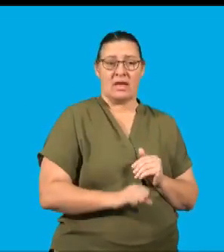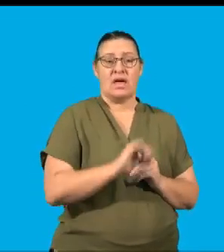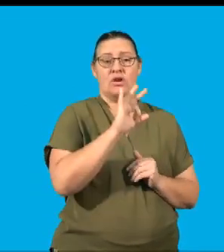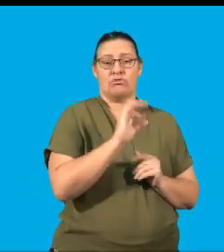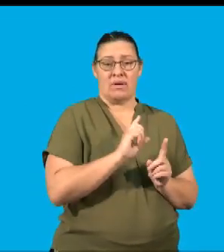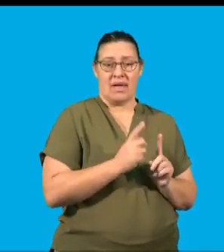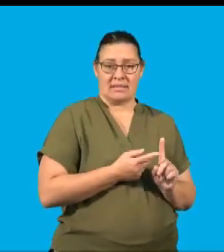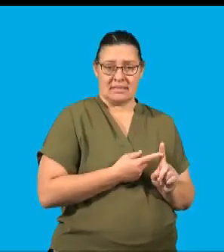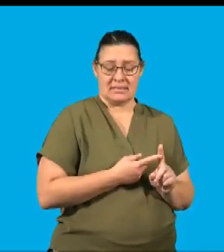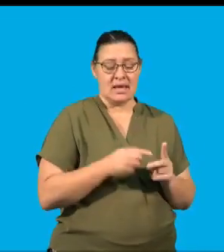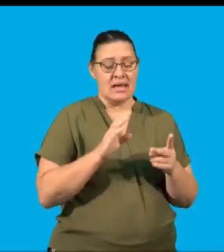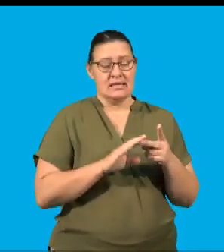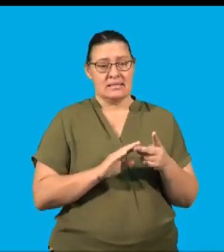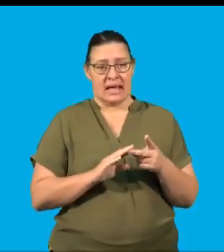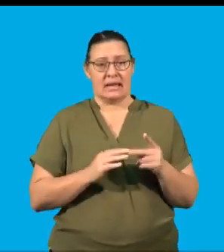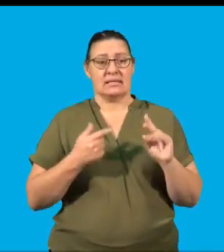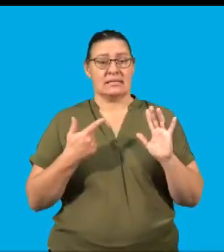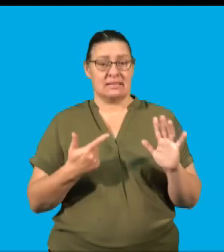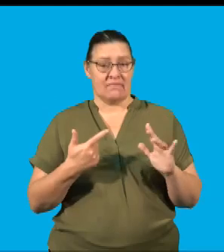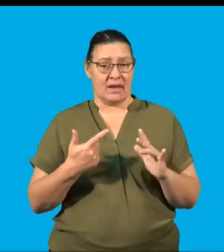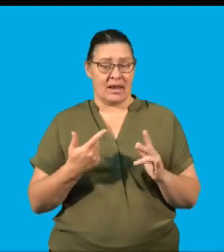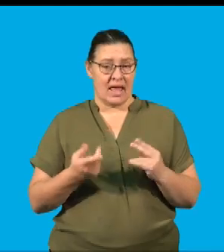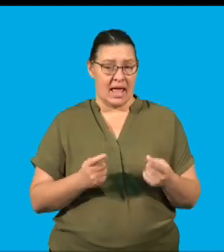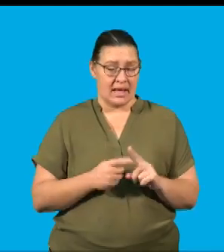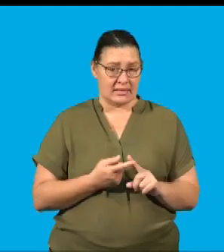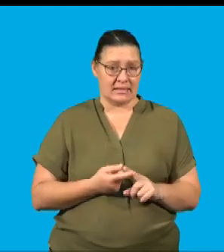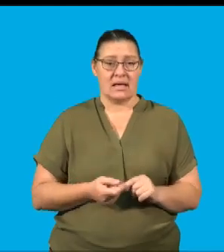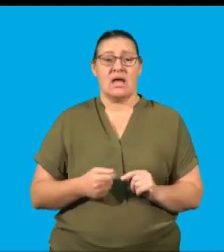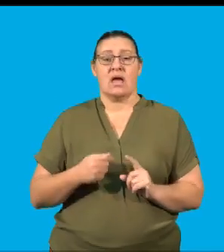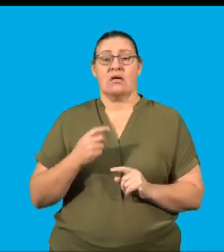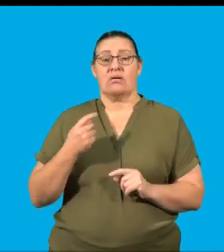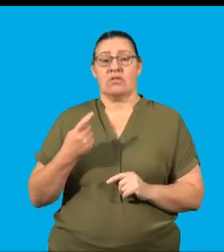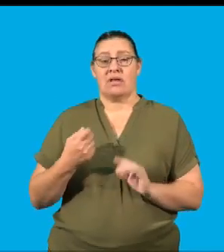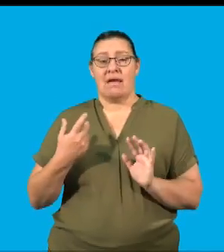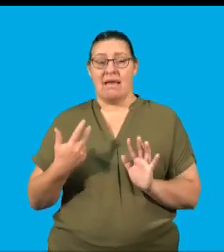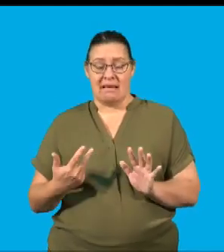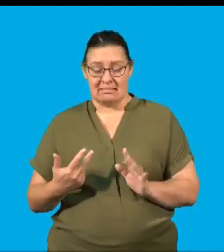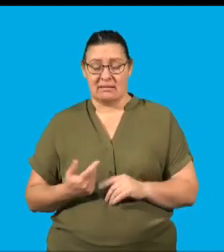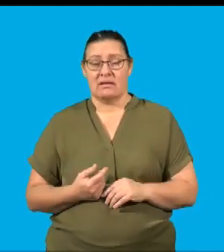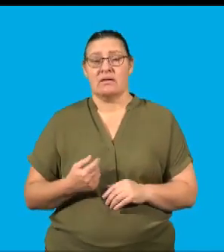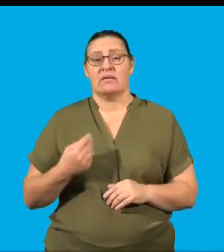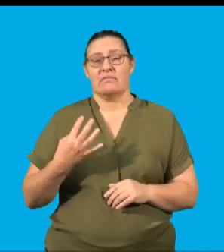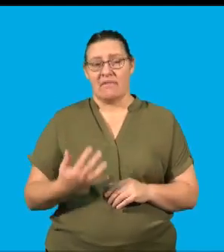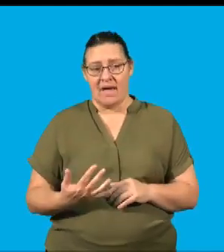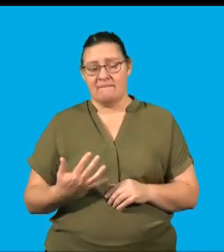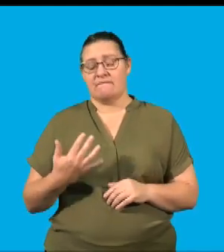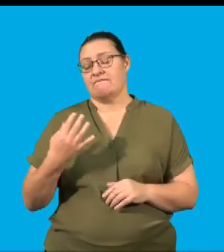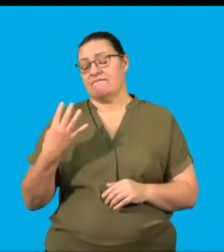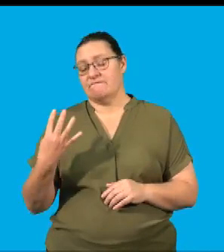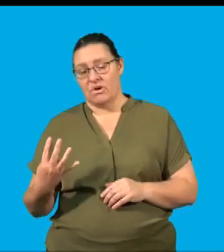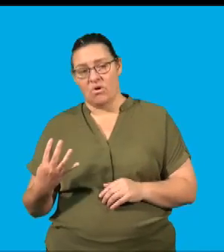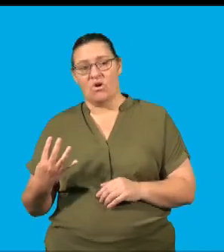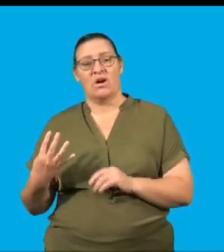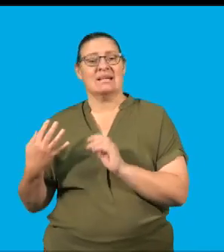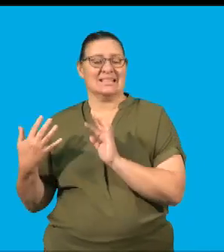3 accidents. In the second month it was 7. The third month 8. The fourth month 5 accidents. The fifth